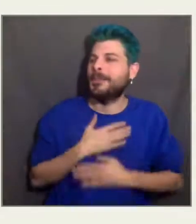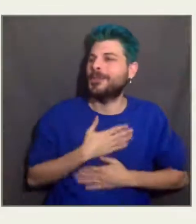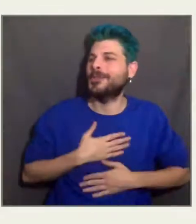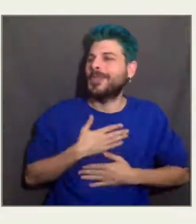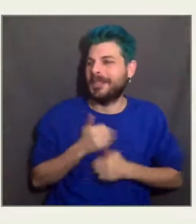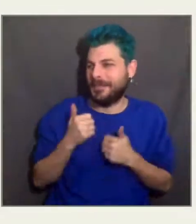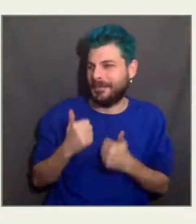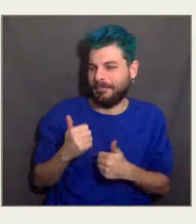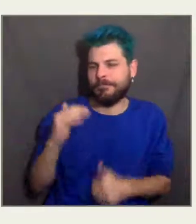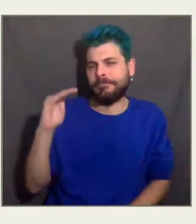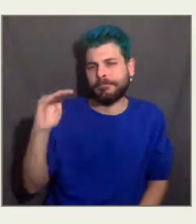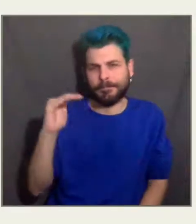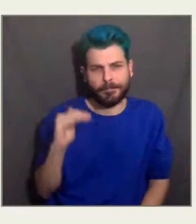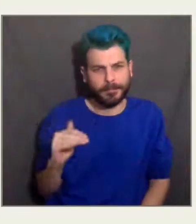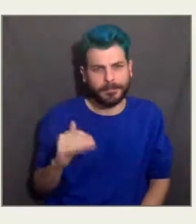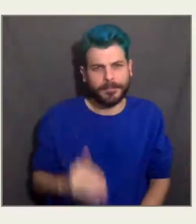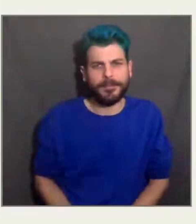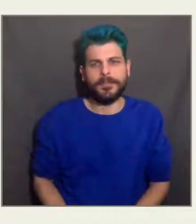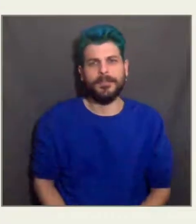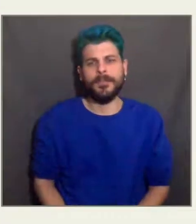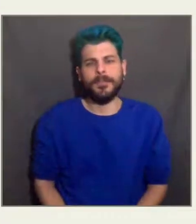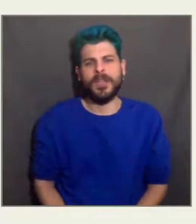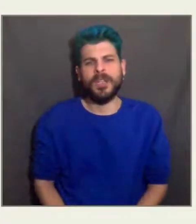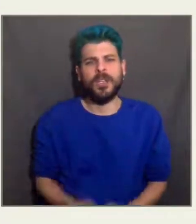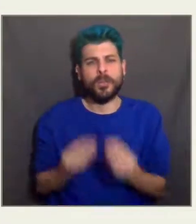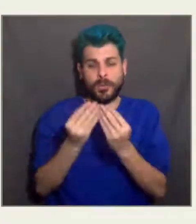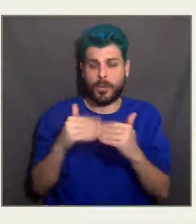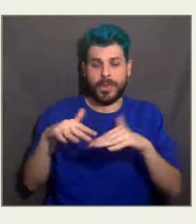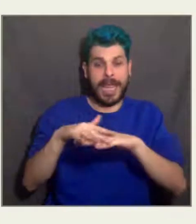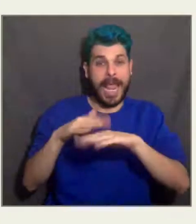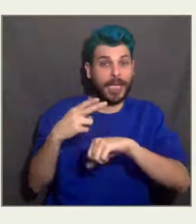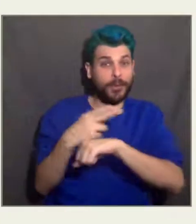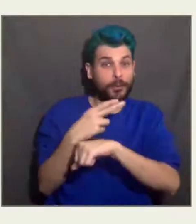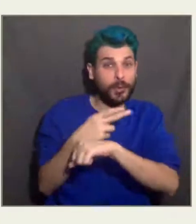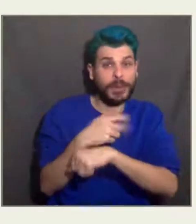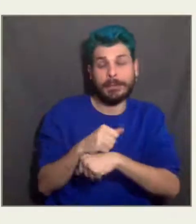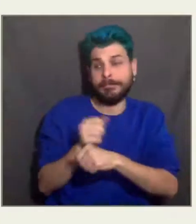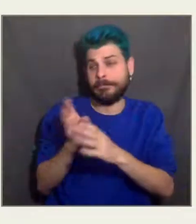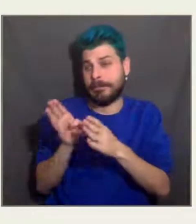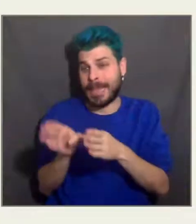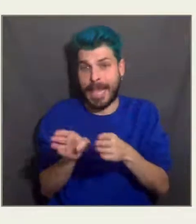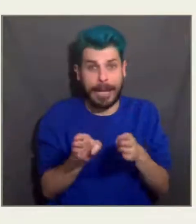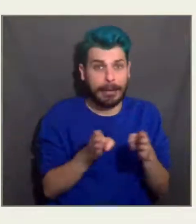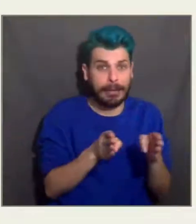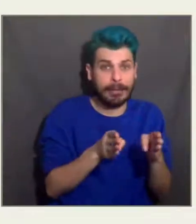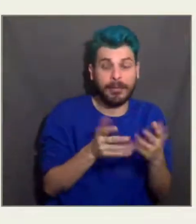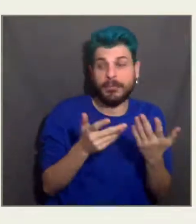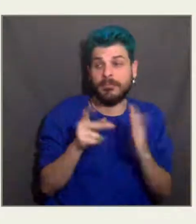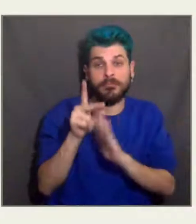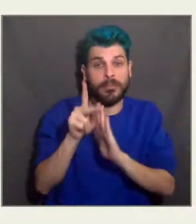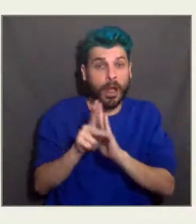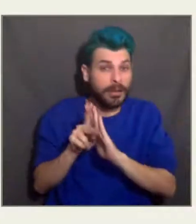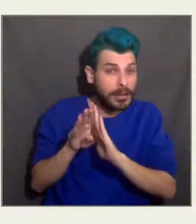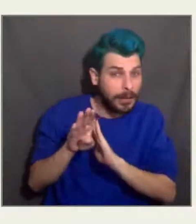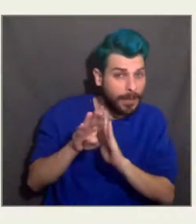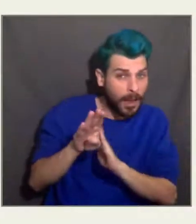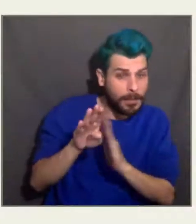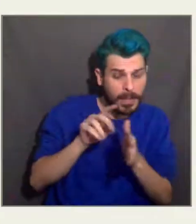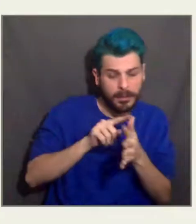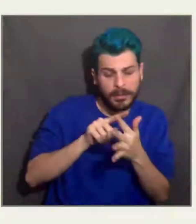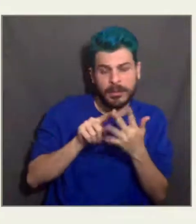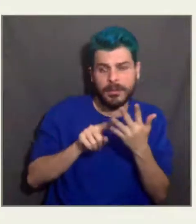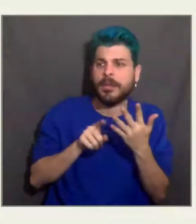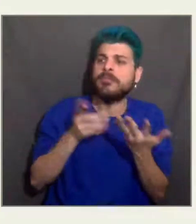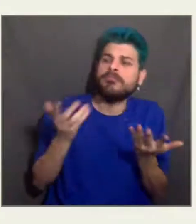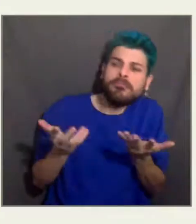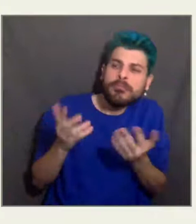What aspects of land use planning, if it's appropriate, and policy development do you think TriMet should